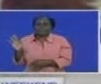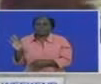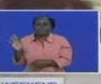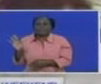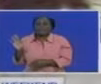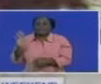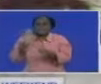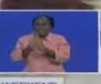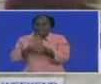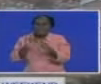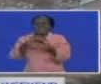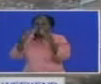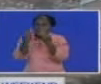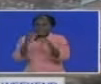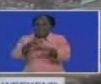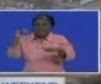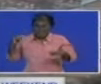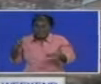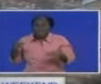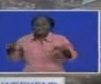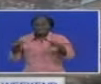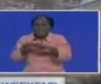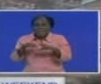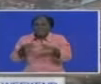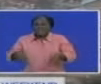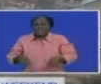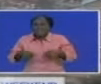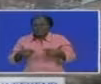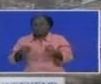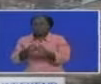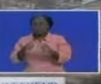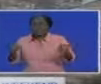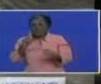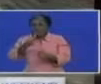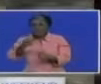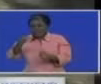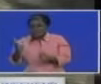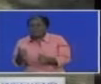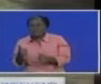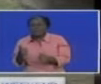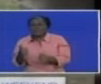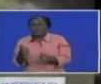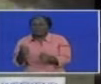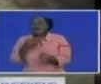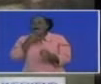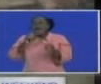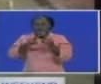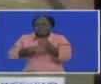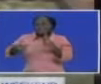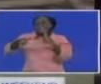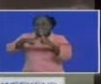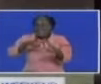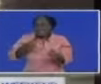Many families were affected. Neighbors who once lived in harmony viewed one another differently. Husbands killed their